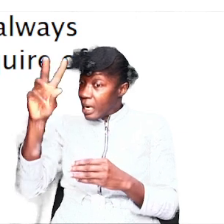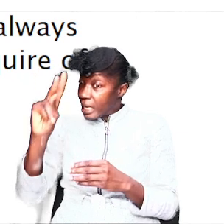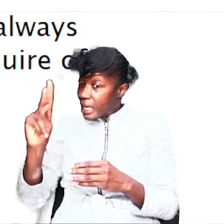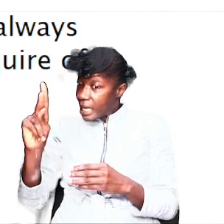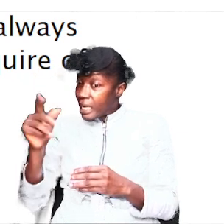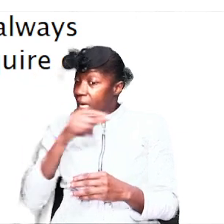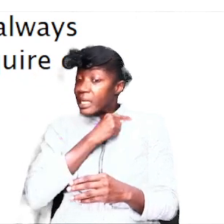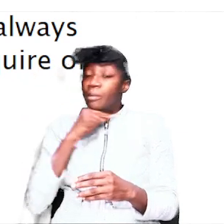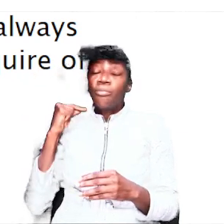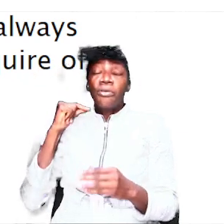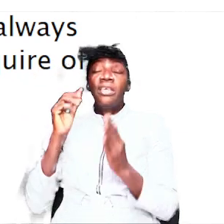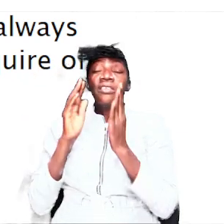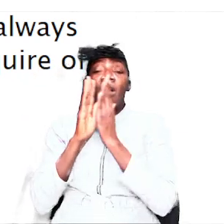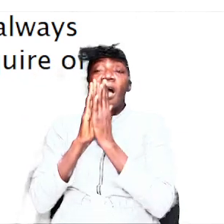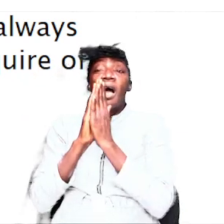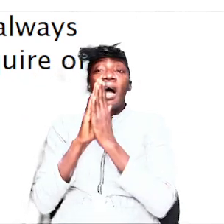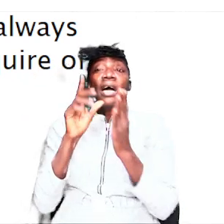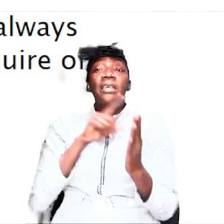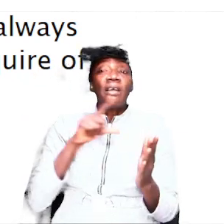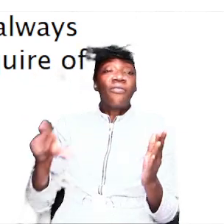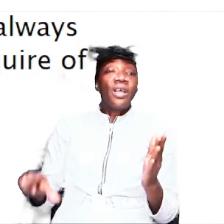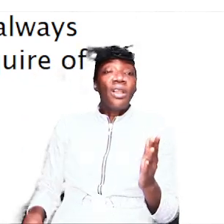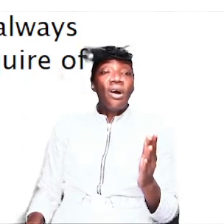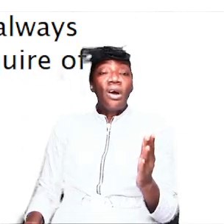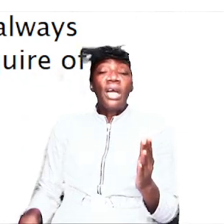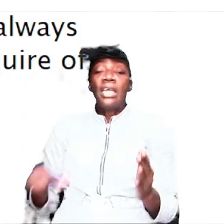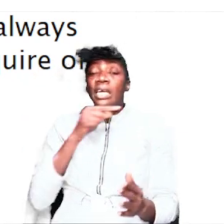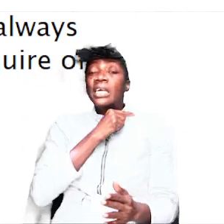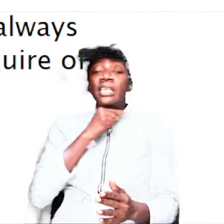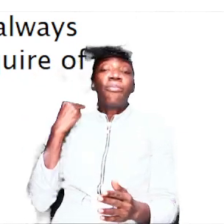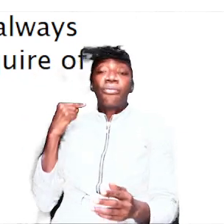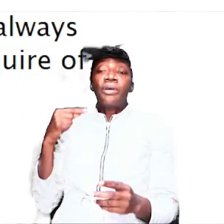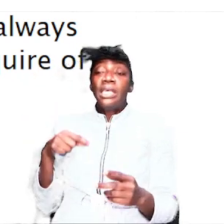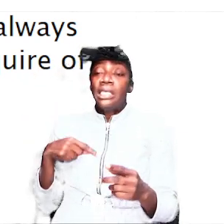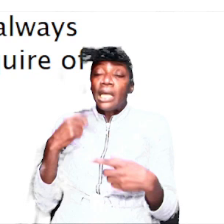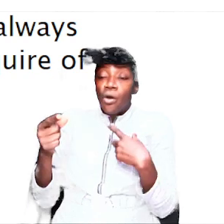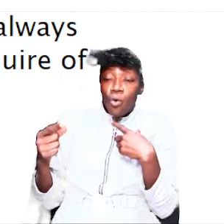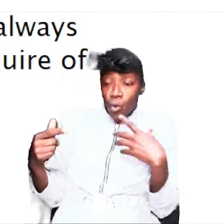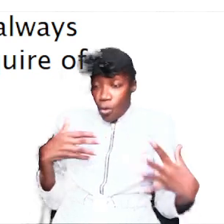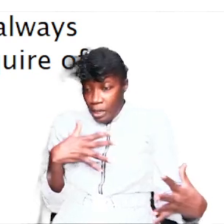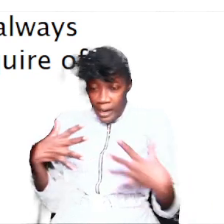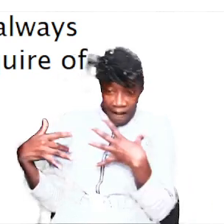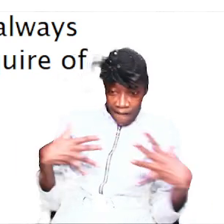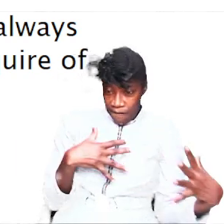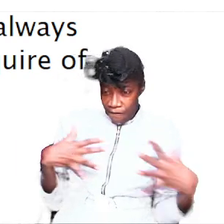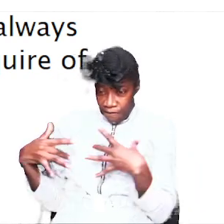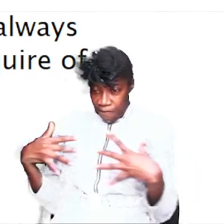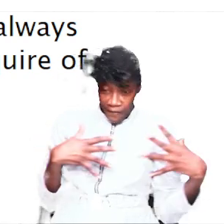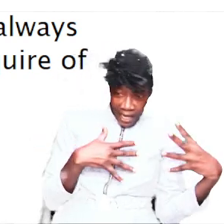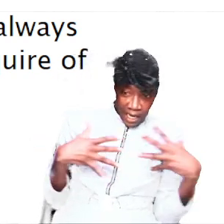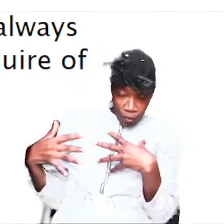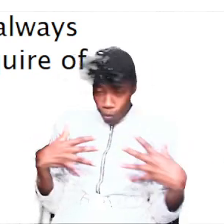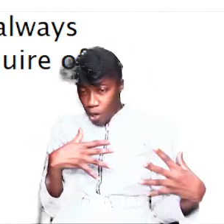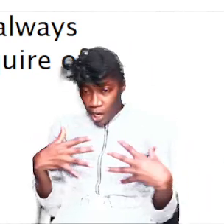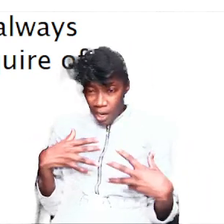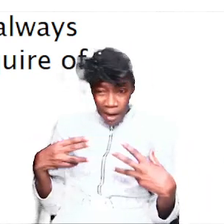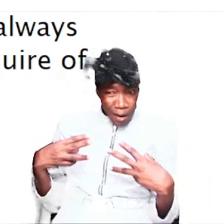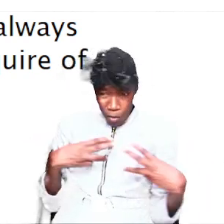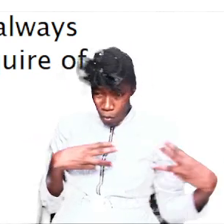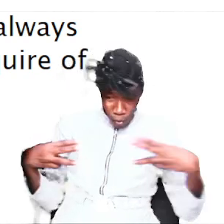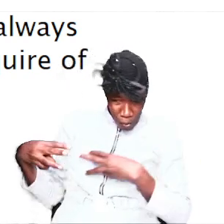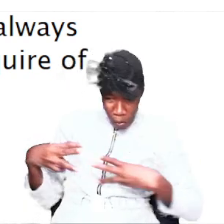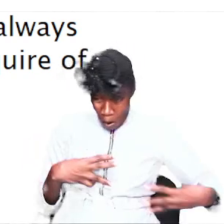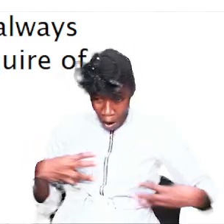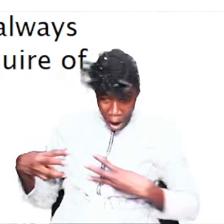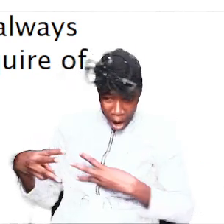So the king was about to go in battle. He heard the rumblings over the garrison of the